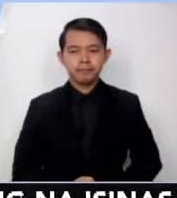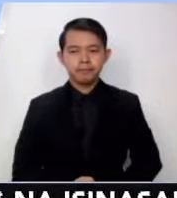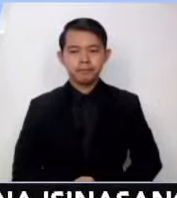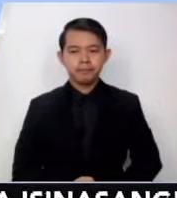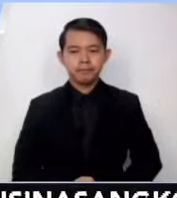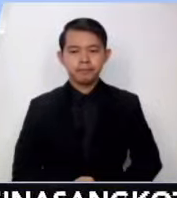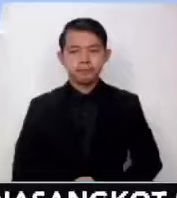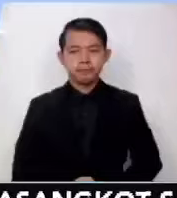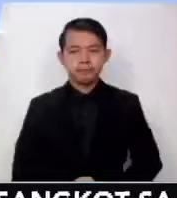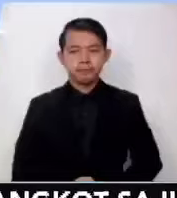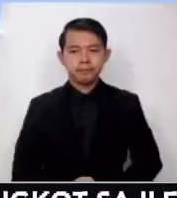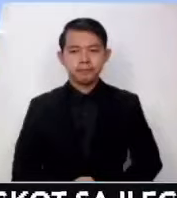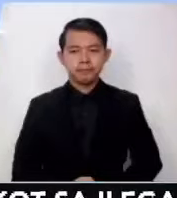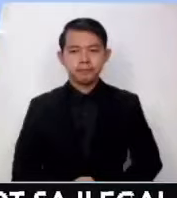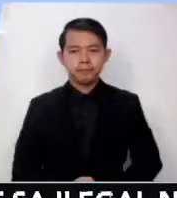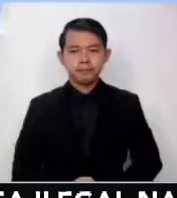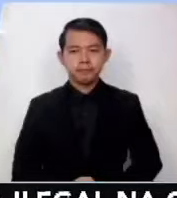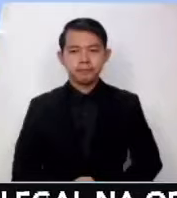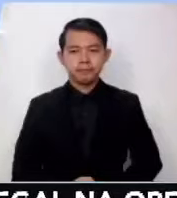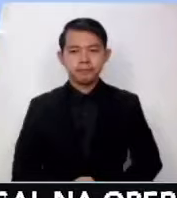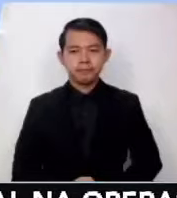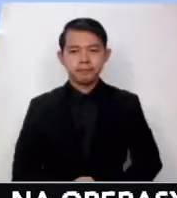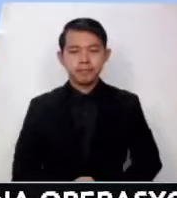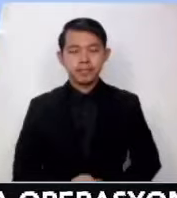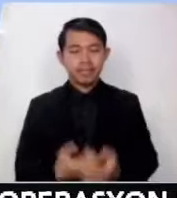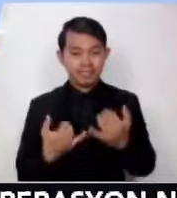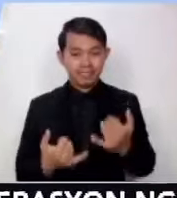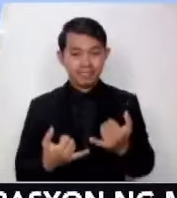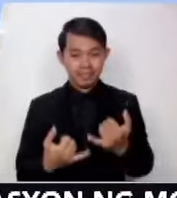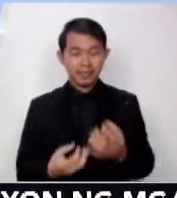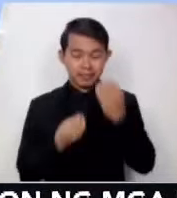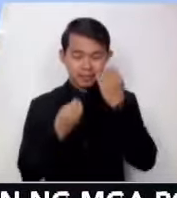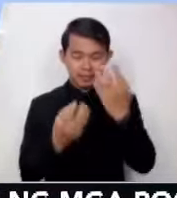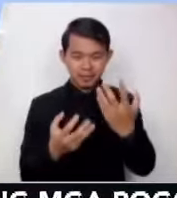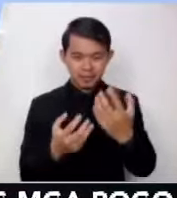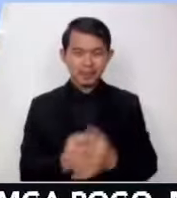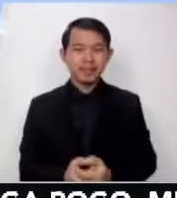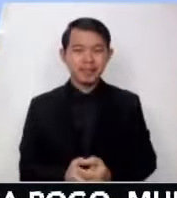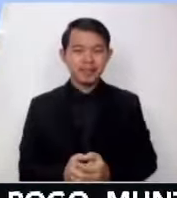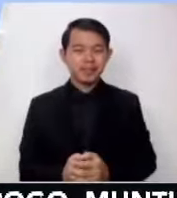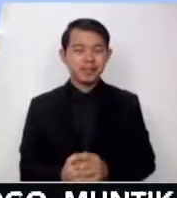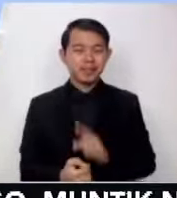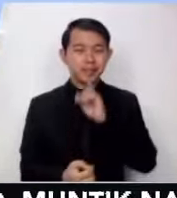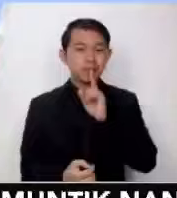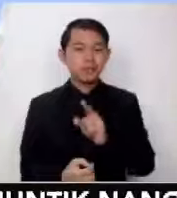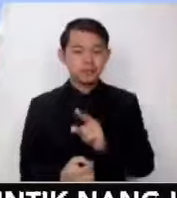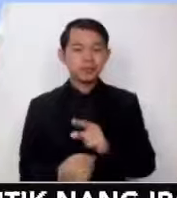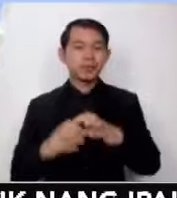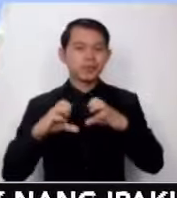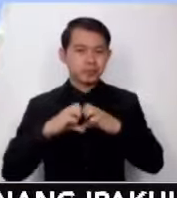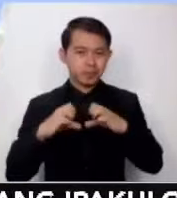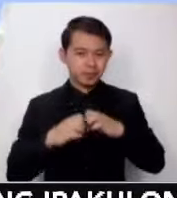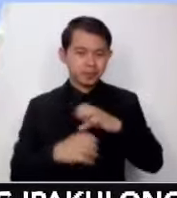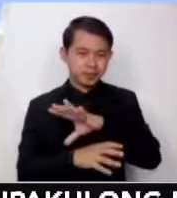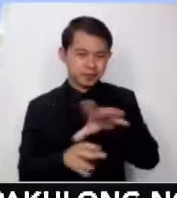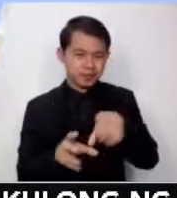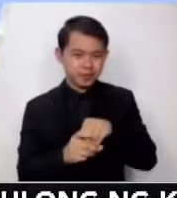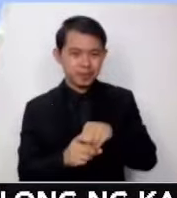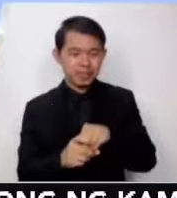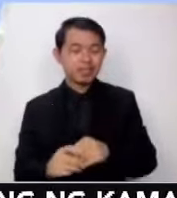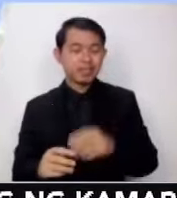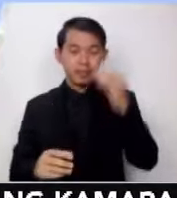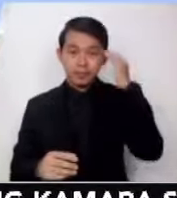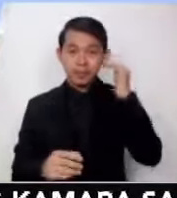It's official, certified K-puso na! Si South Korean actor Kim Ji-soo matapos pumirma ng kontrata